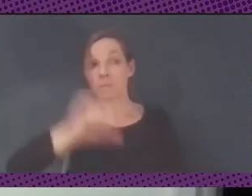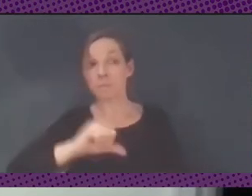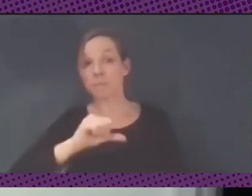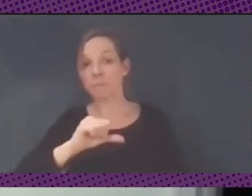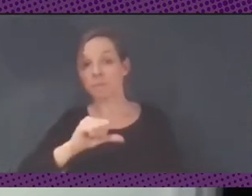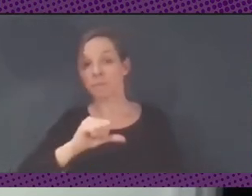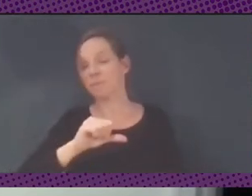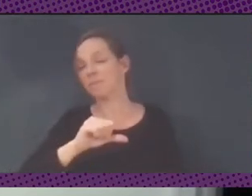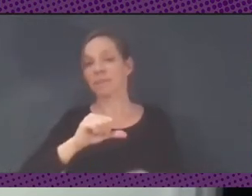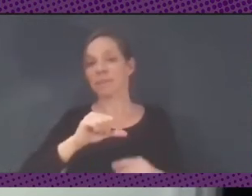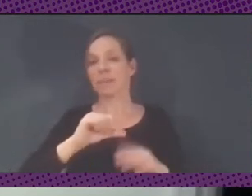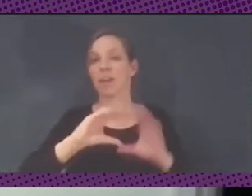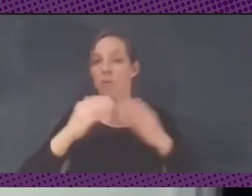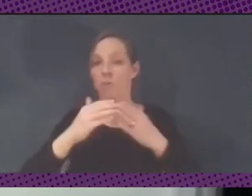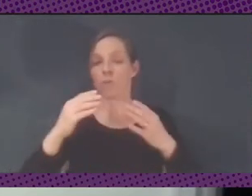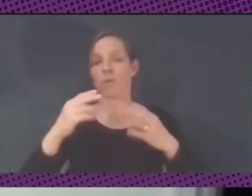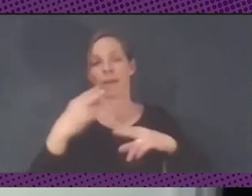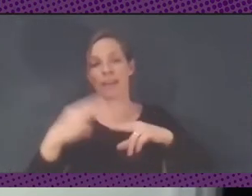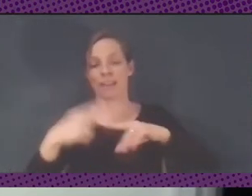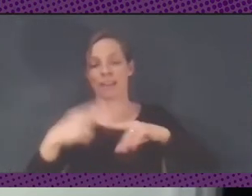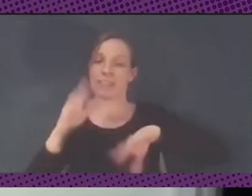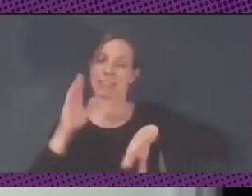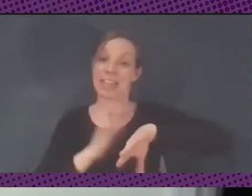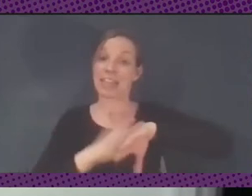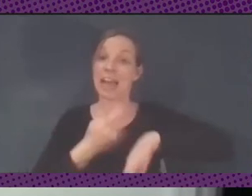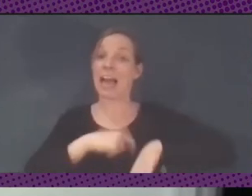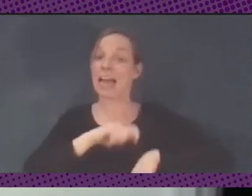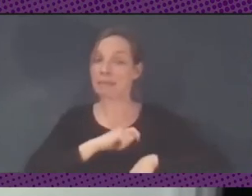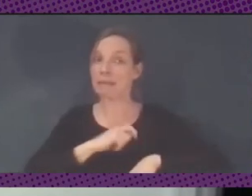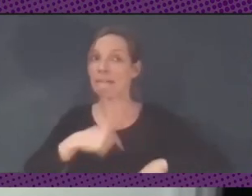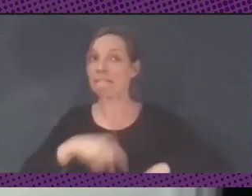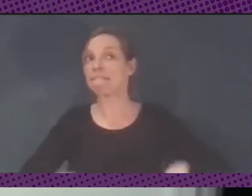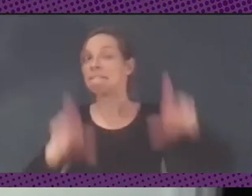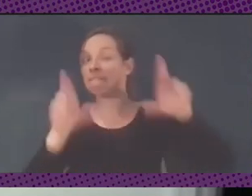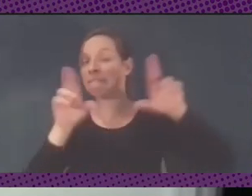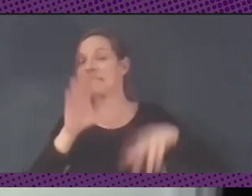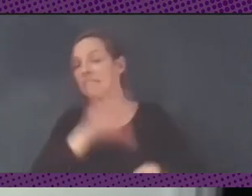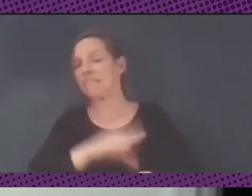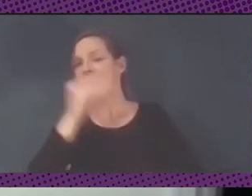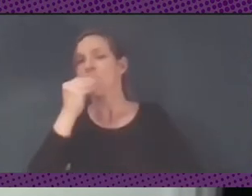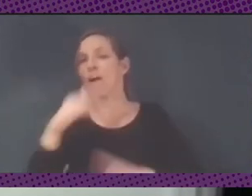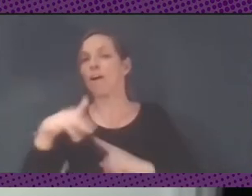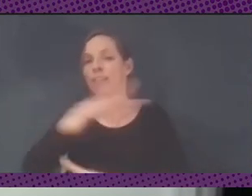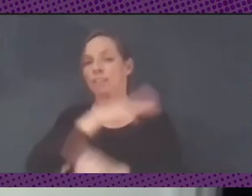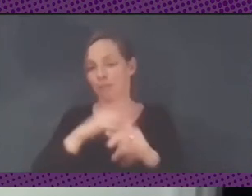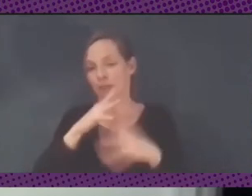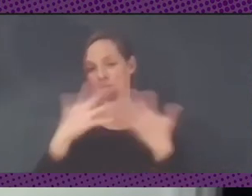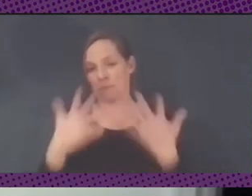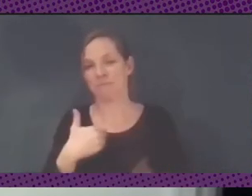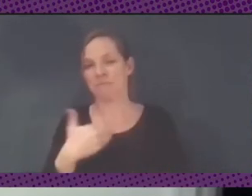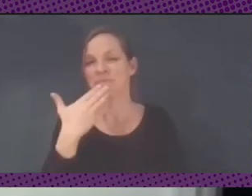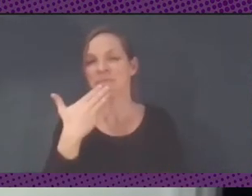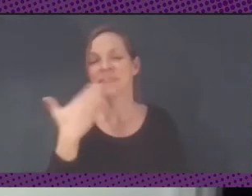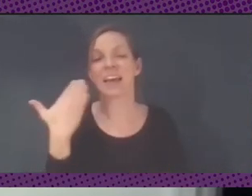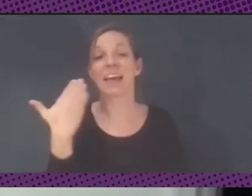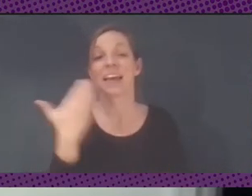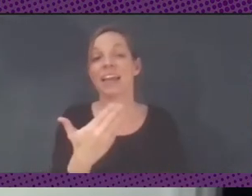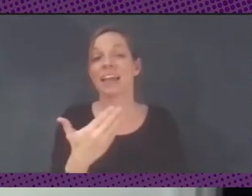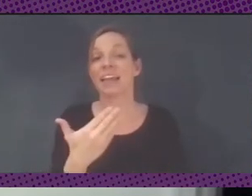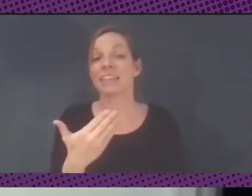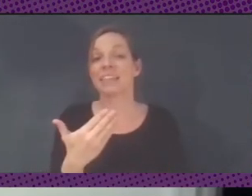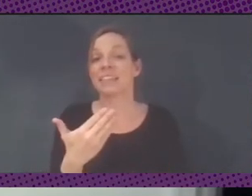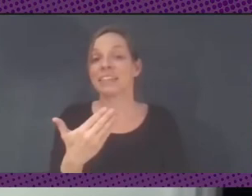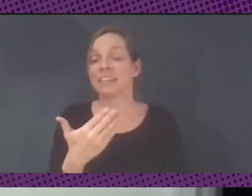the contemporary capitalism. Thanks for your time. See you soon. Thank you and apologies to the translators for my speed.